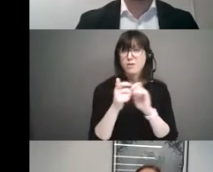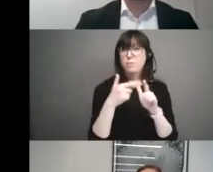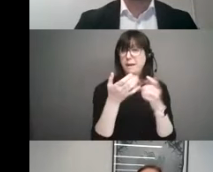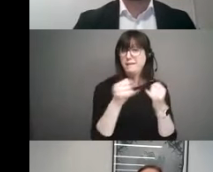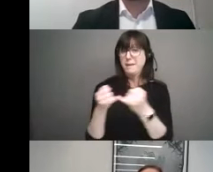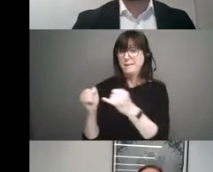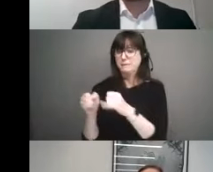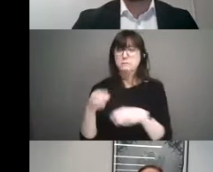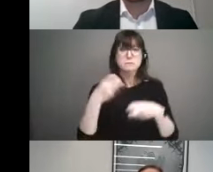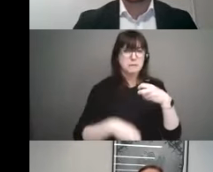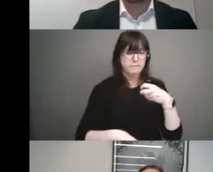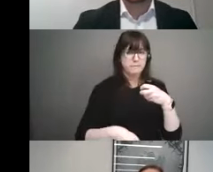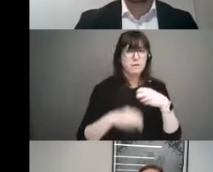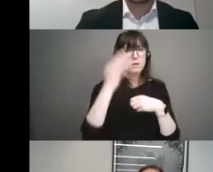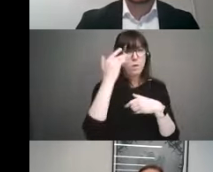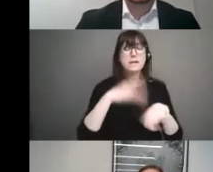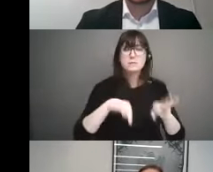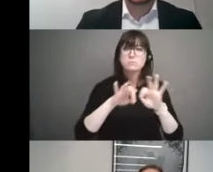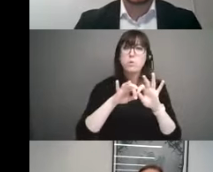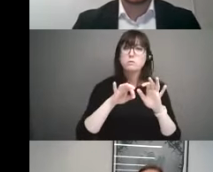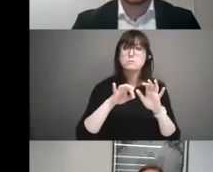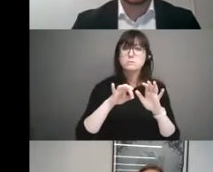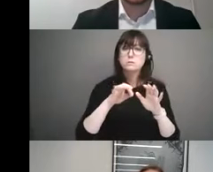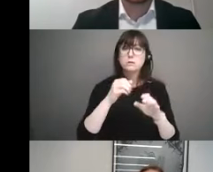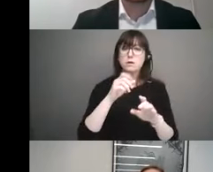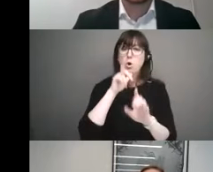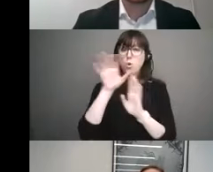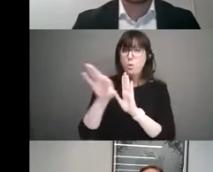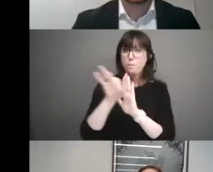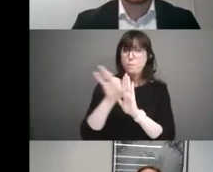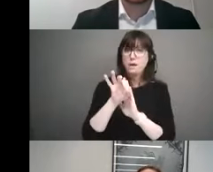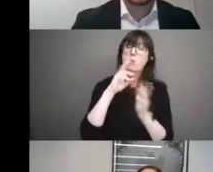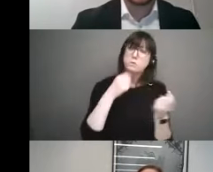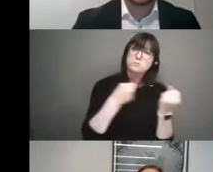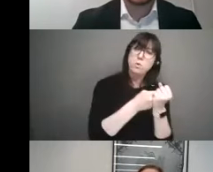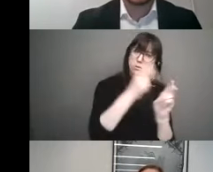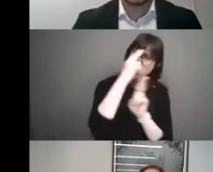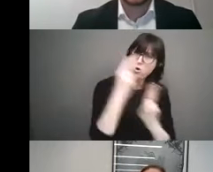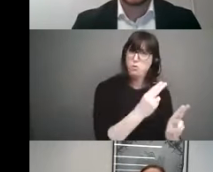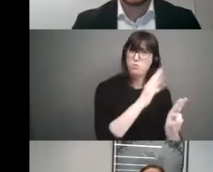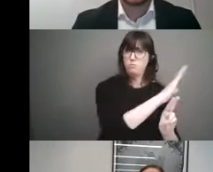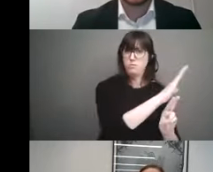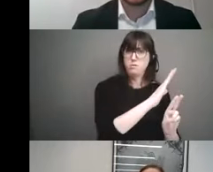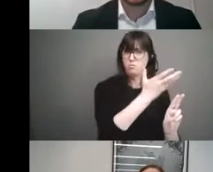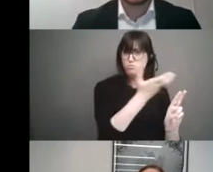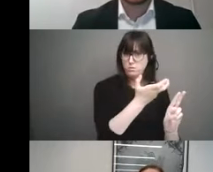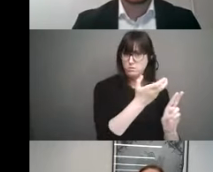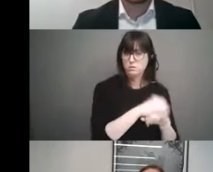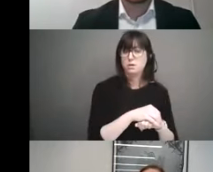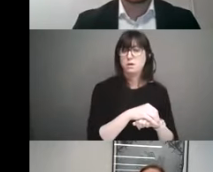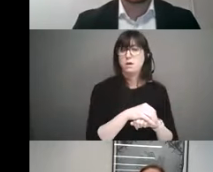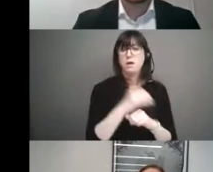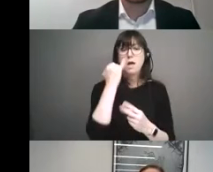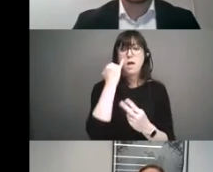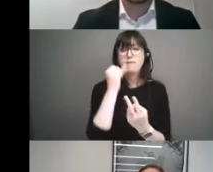as a fiduciary, you are accountable to the grantor of the document. And if you have someone who's acting severally